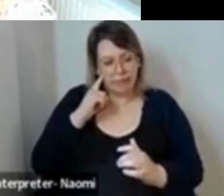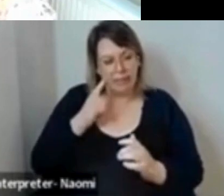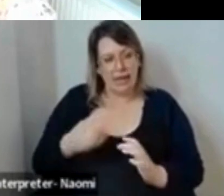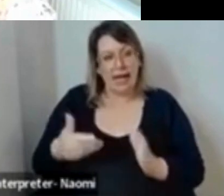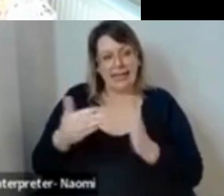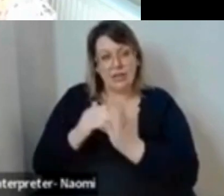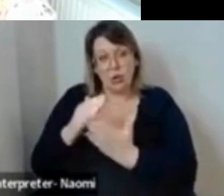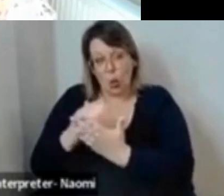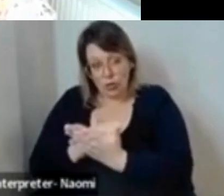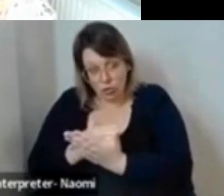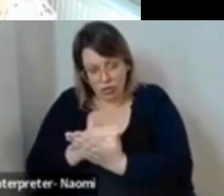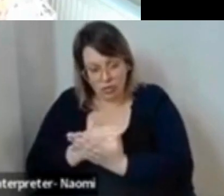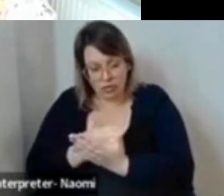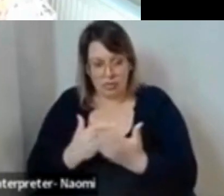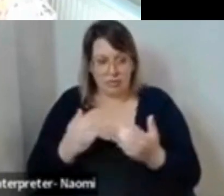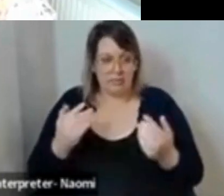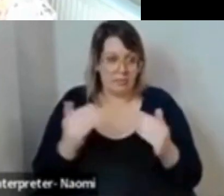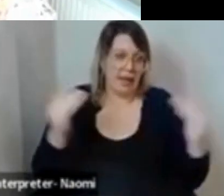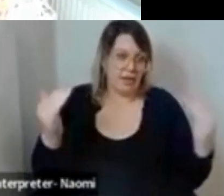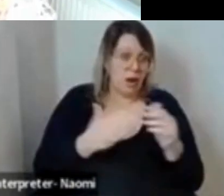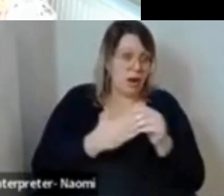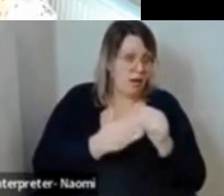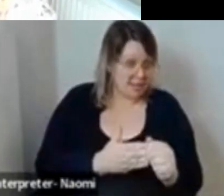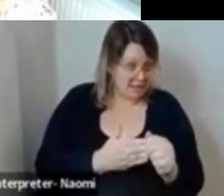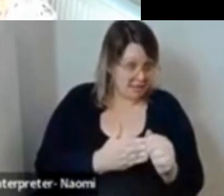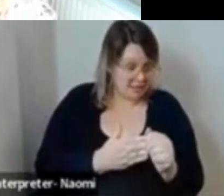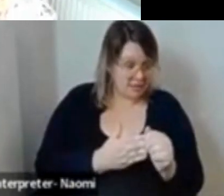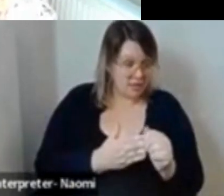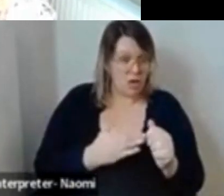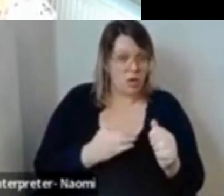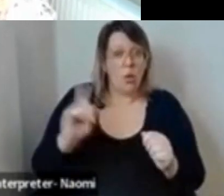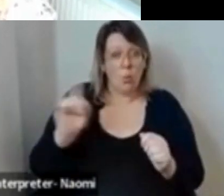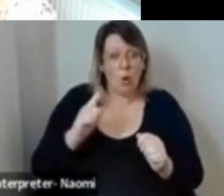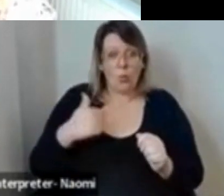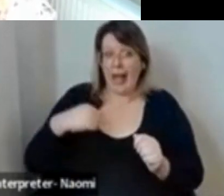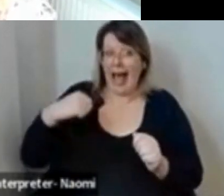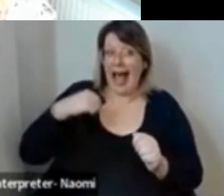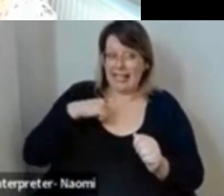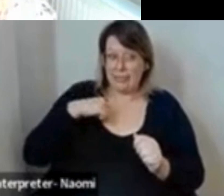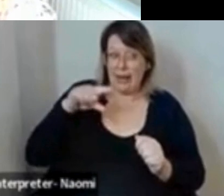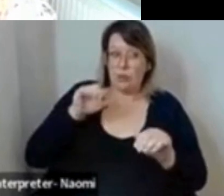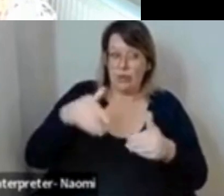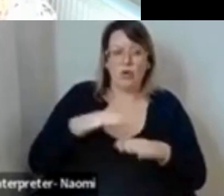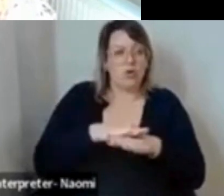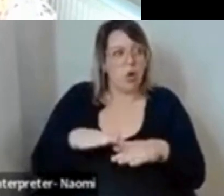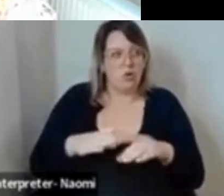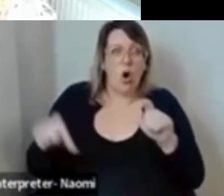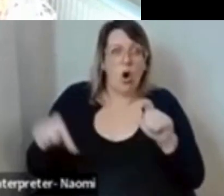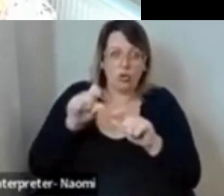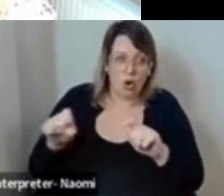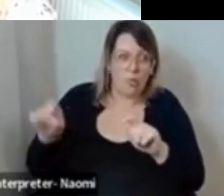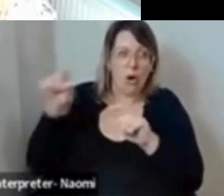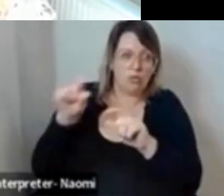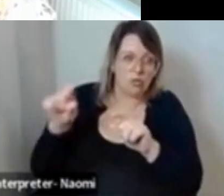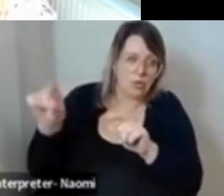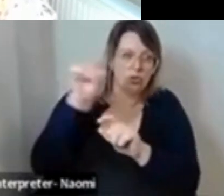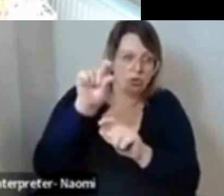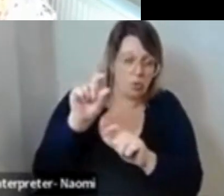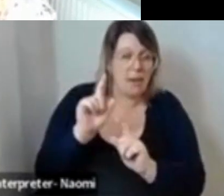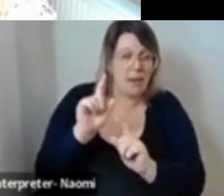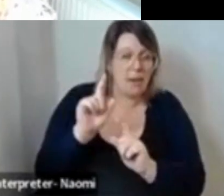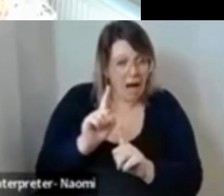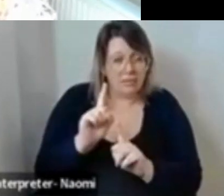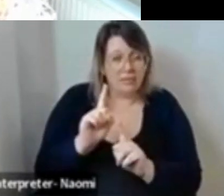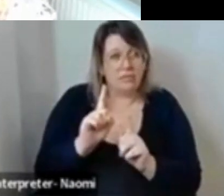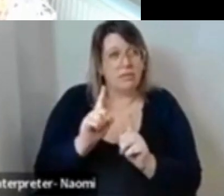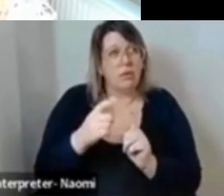asked to deliver what you expected to be asked to deliver rather than more than that. But we do always want to